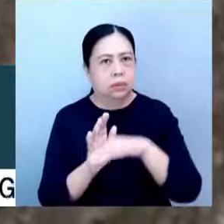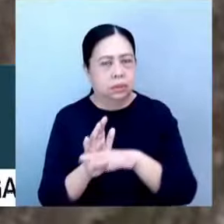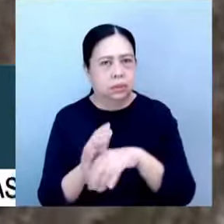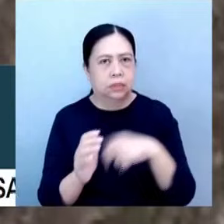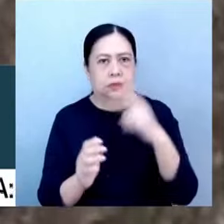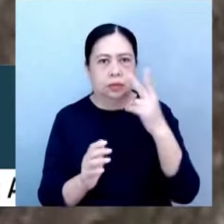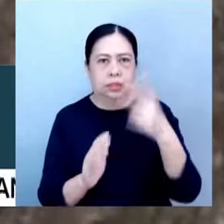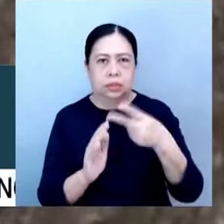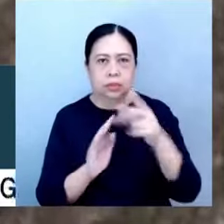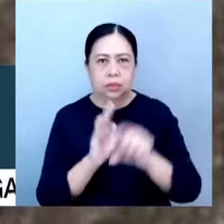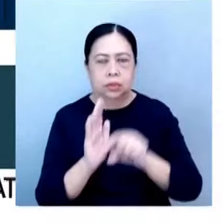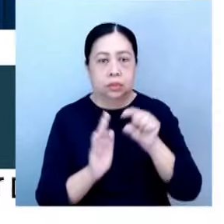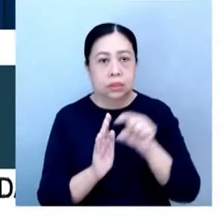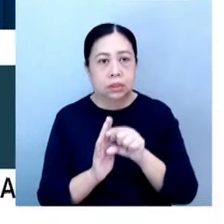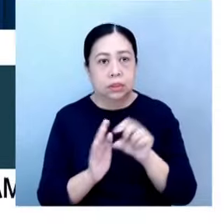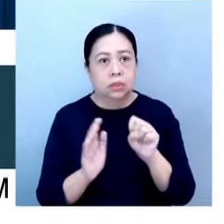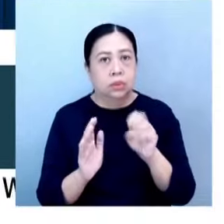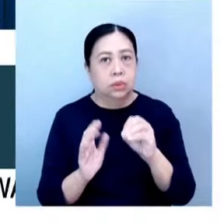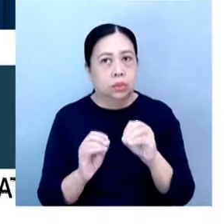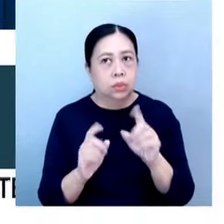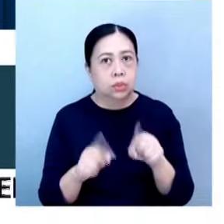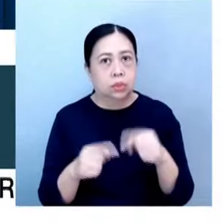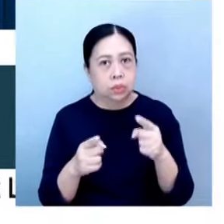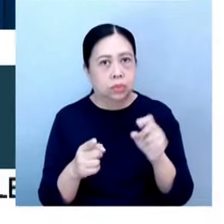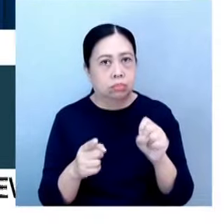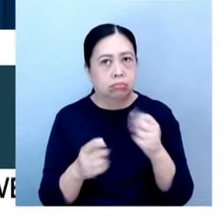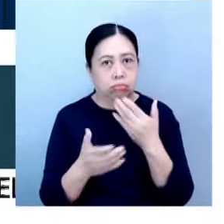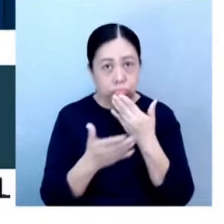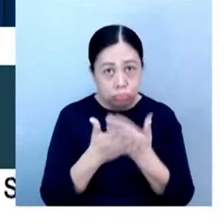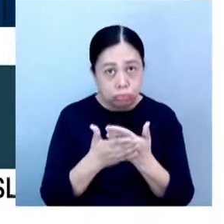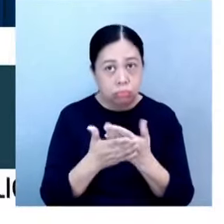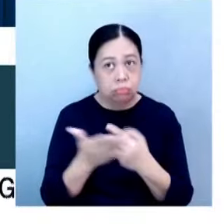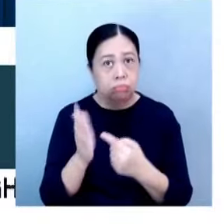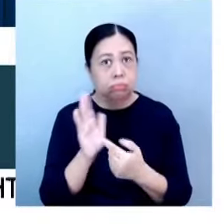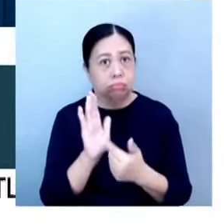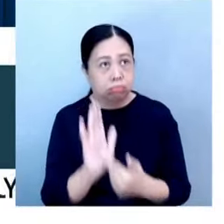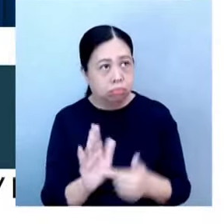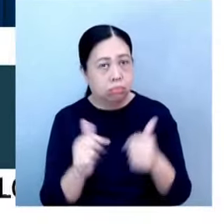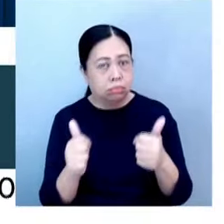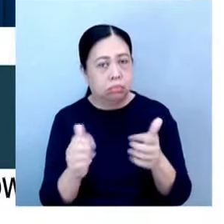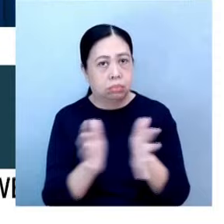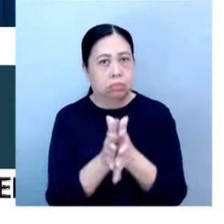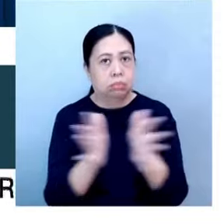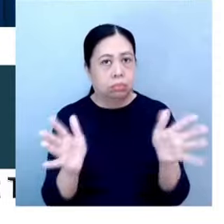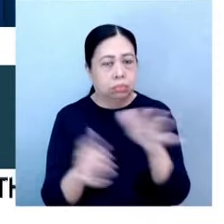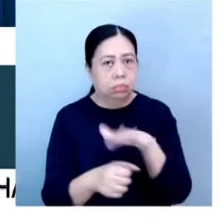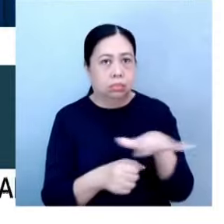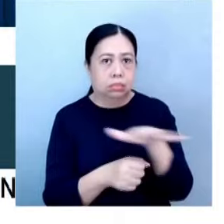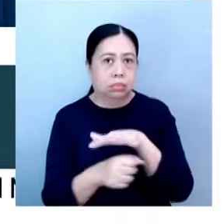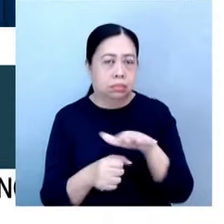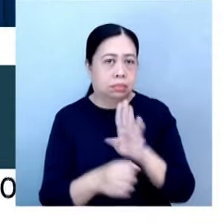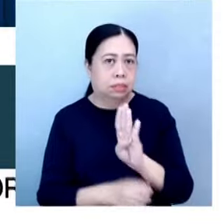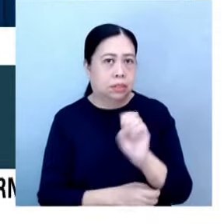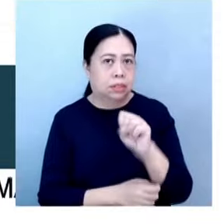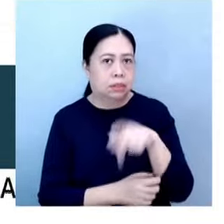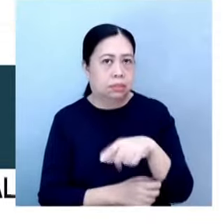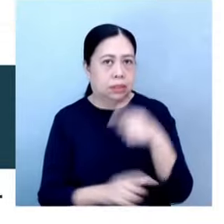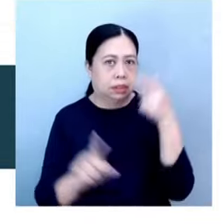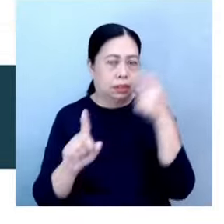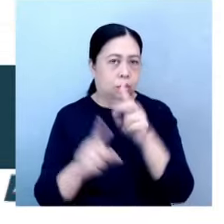quarter. So while this is good and this is within the general range of the BSP target range